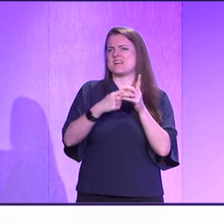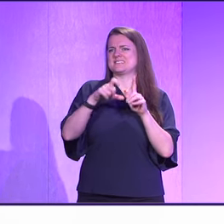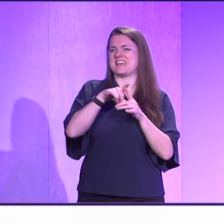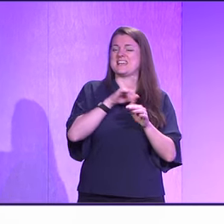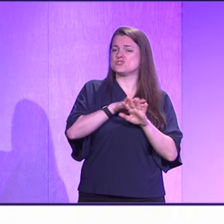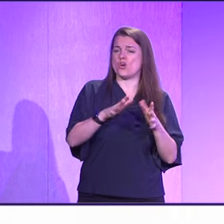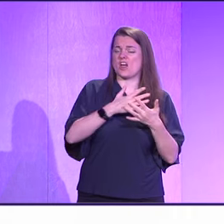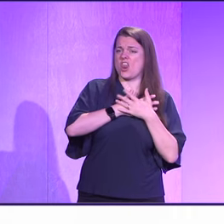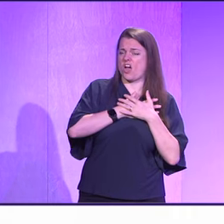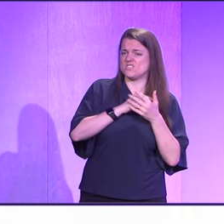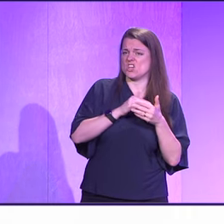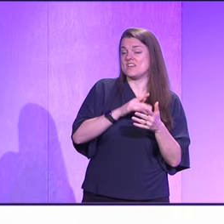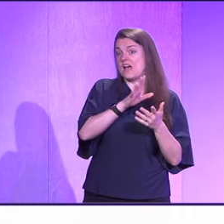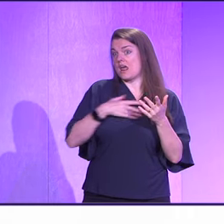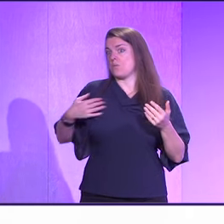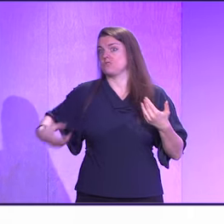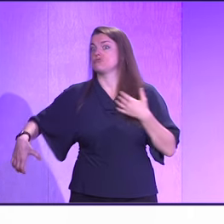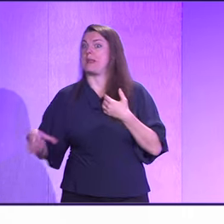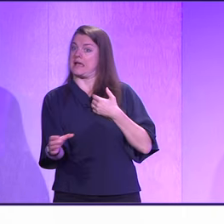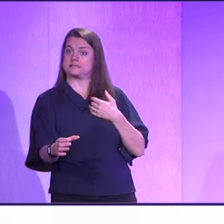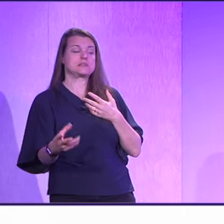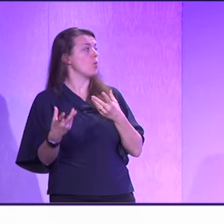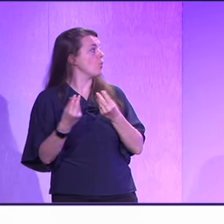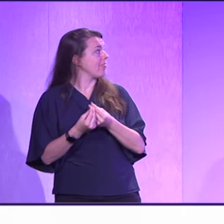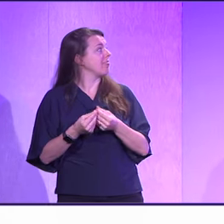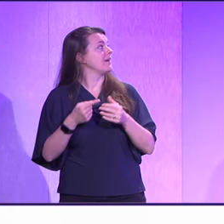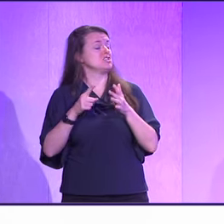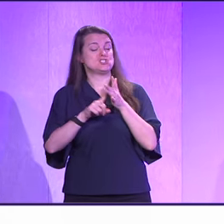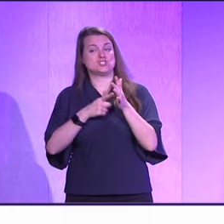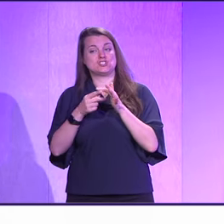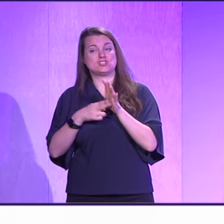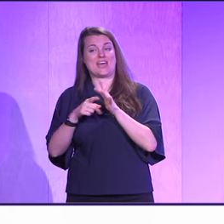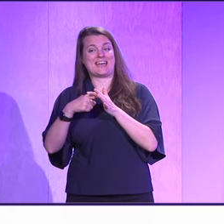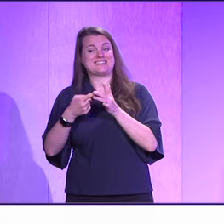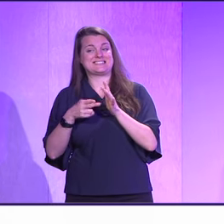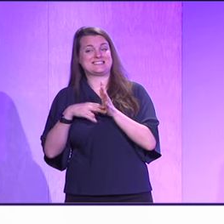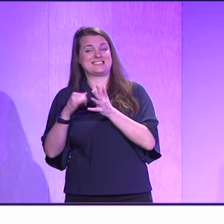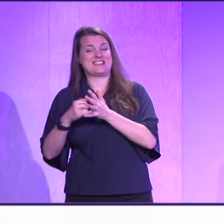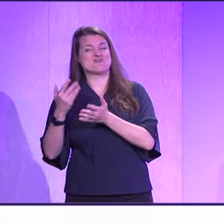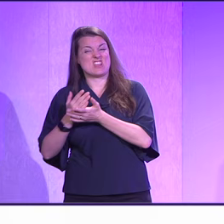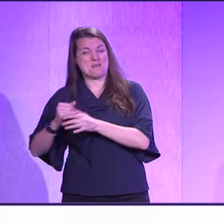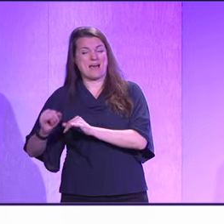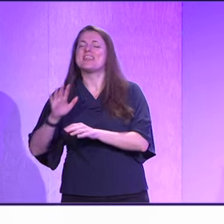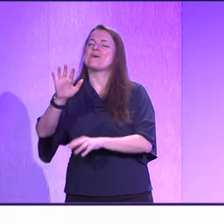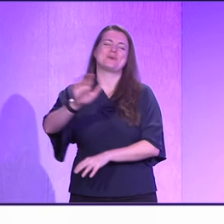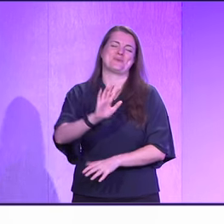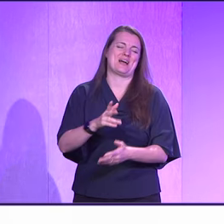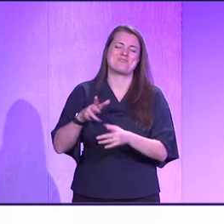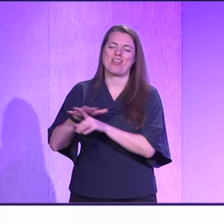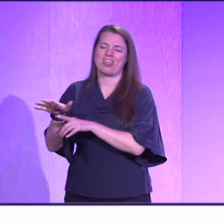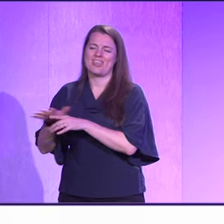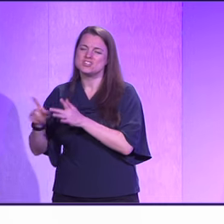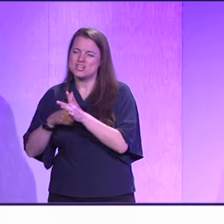glove service. It's not like having a butler. It's not like having a personal assistant, you know? It's really bad. It's not really bad, I do love